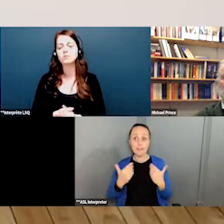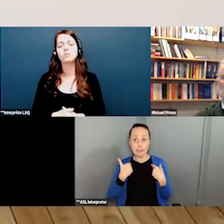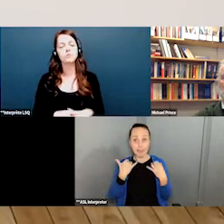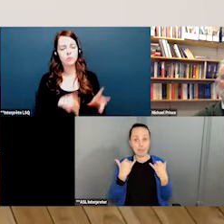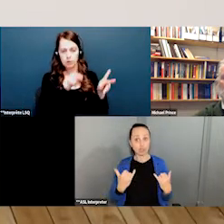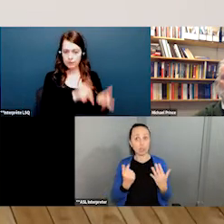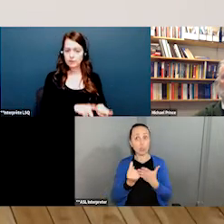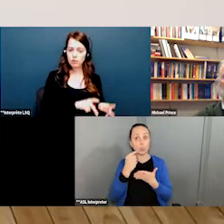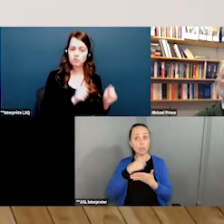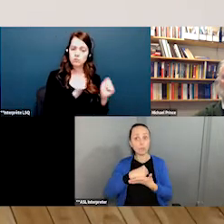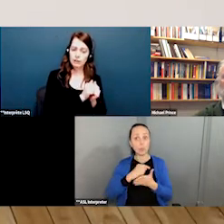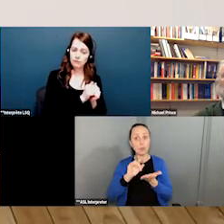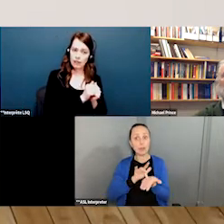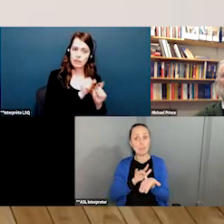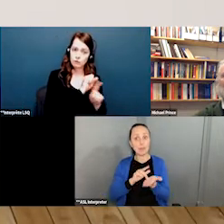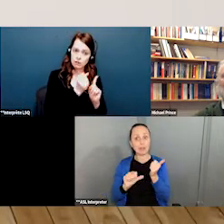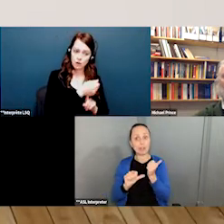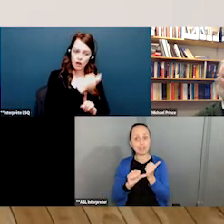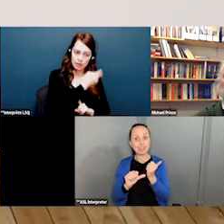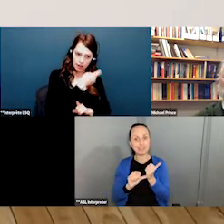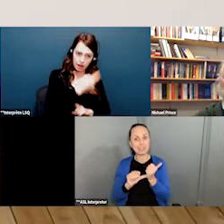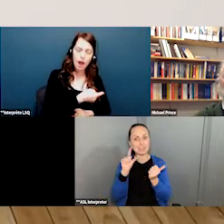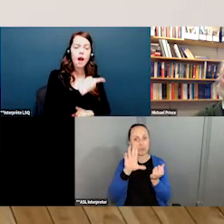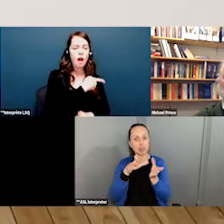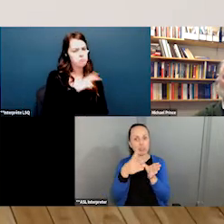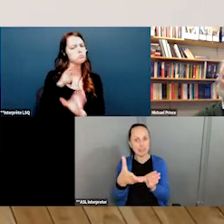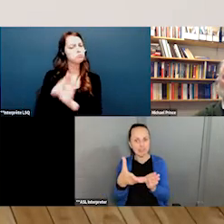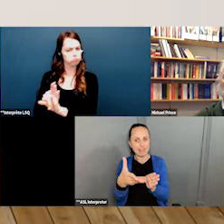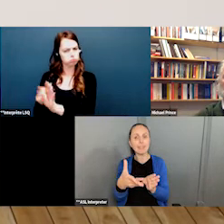current review of the medical assistance in dying